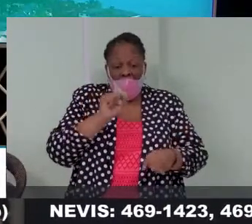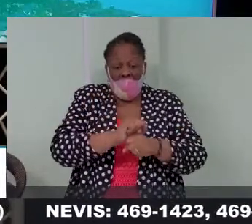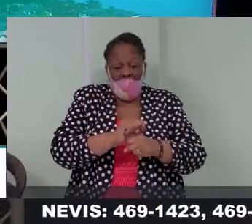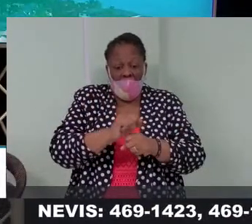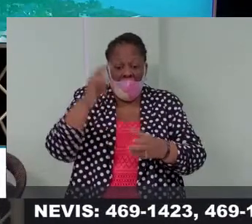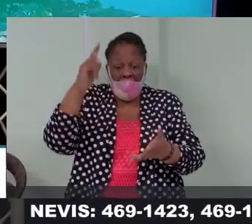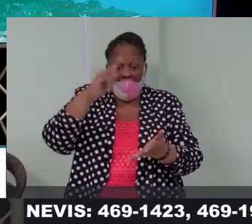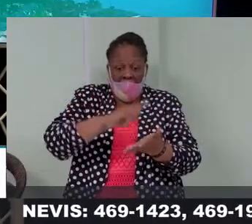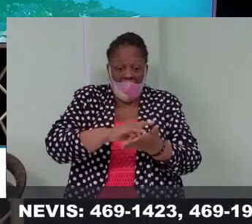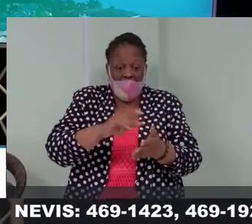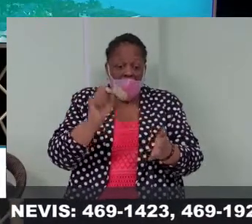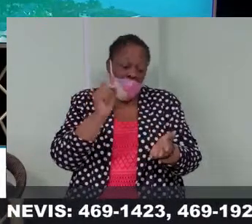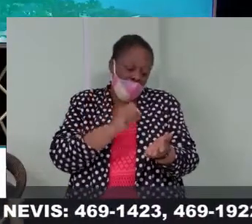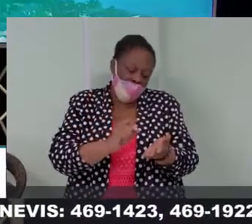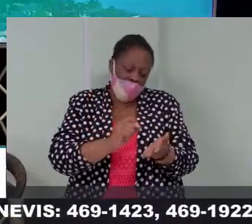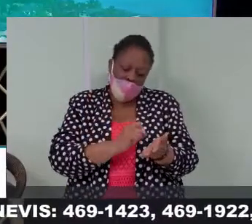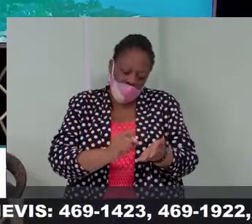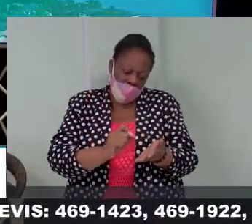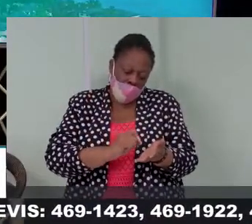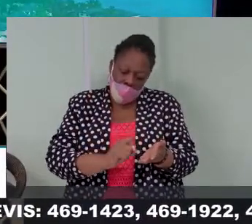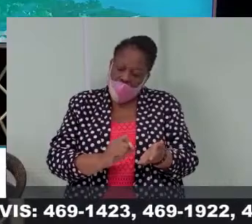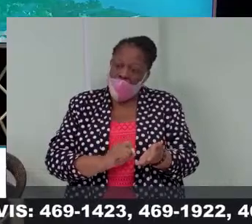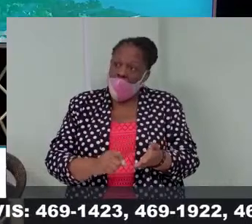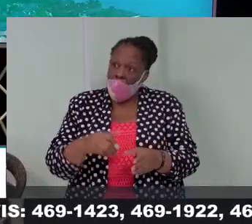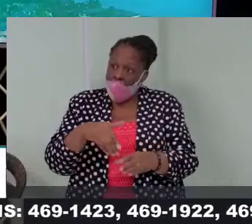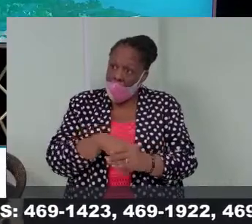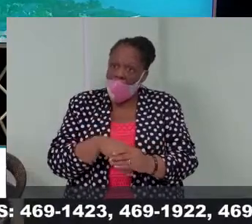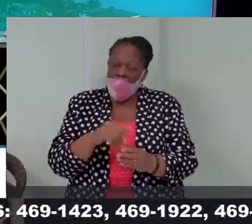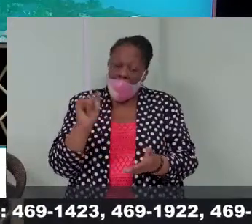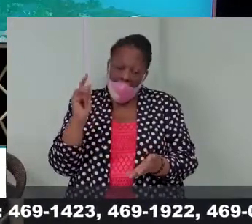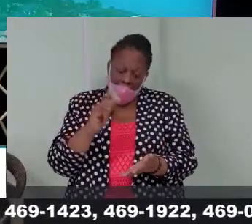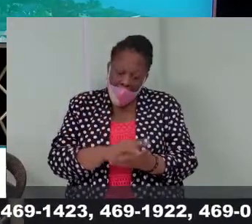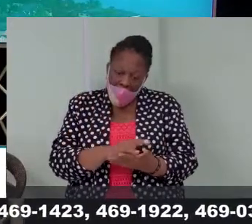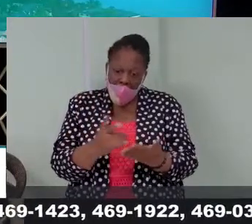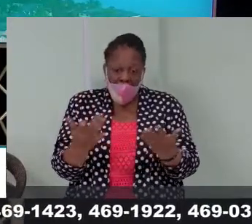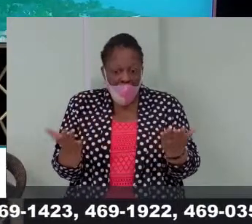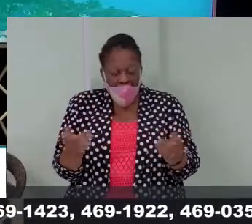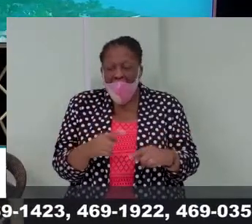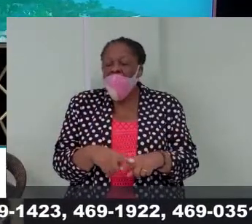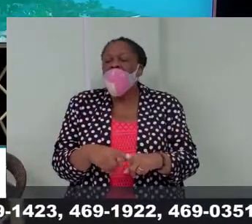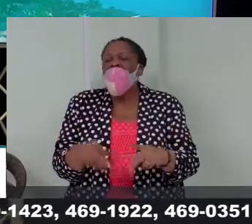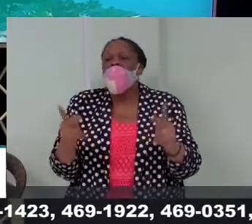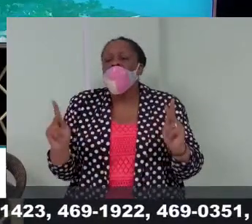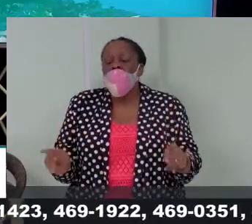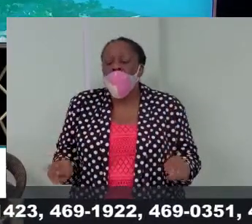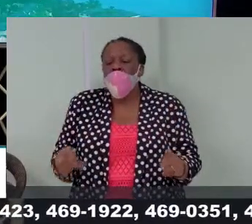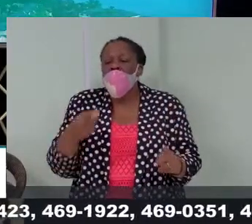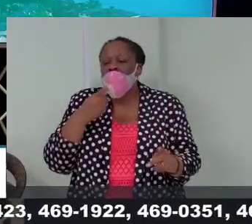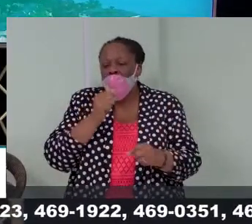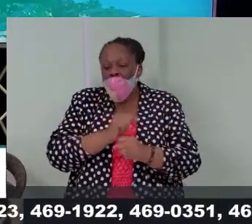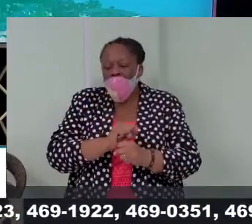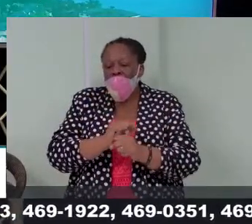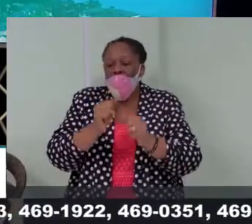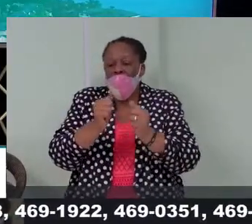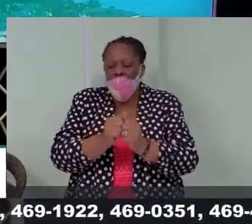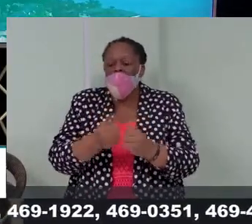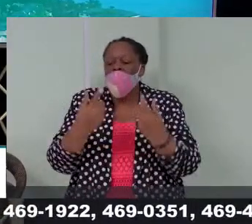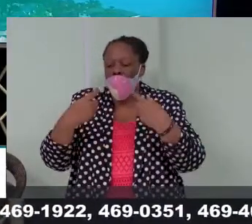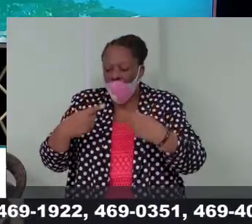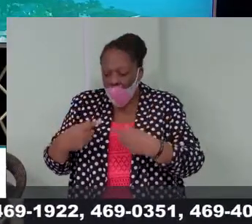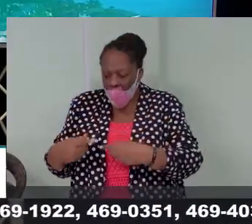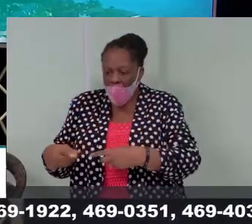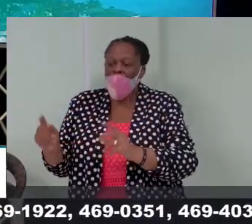health screening unit, immigration, customs, taxi, and the frontline workers at the hotel site. And so